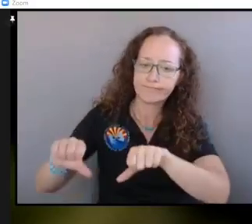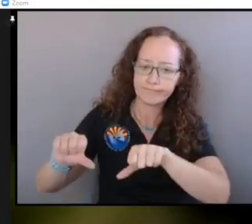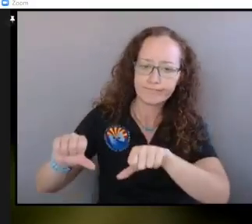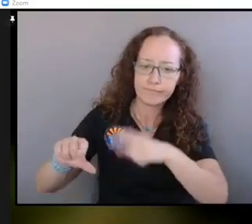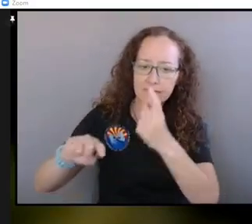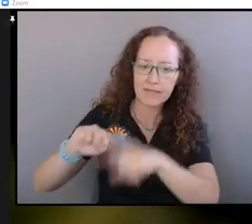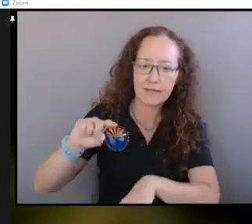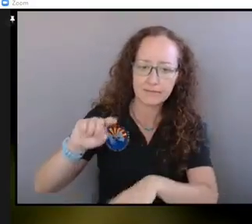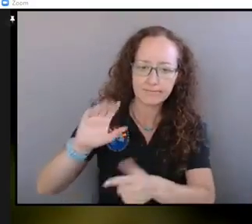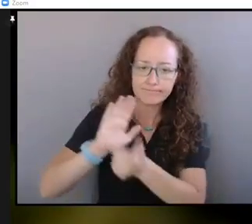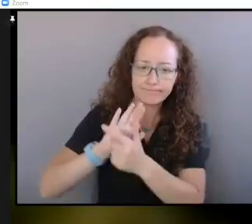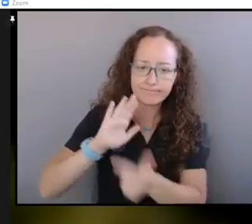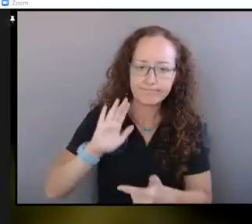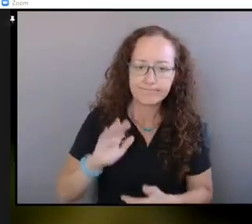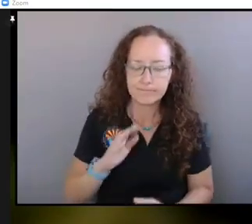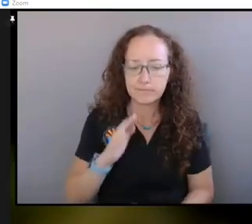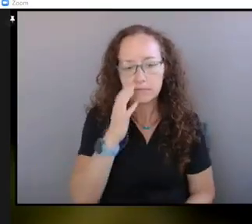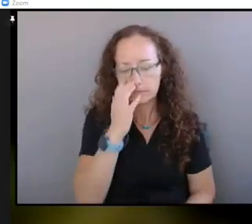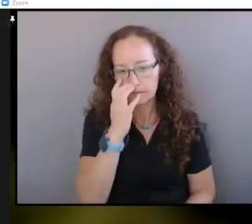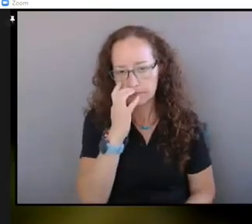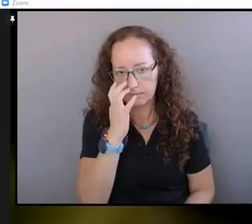screen.